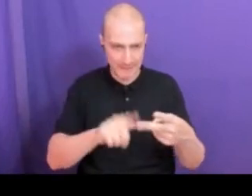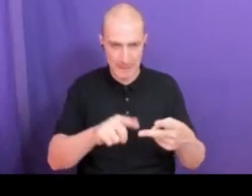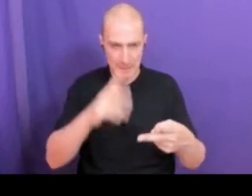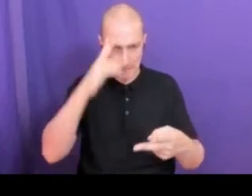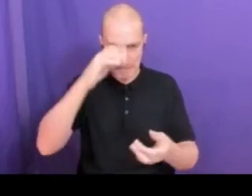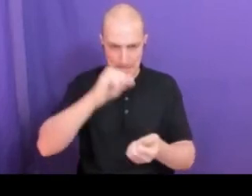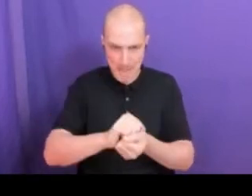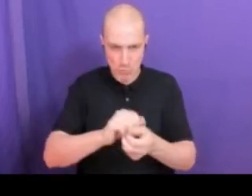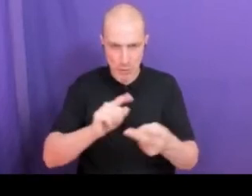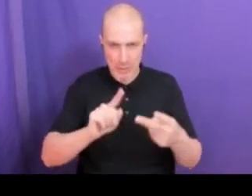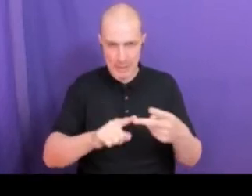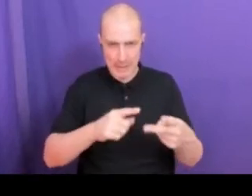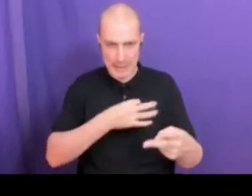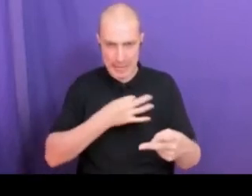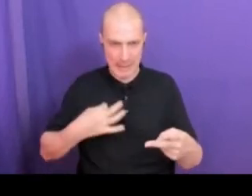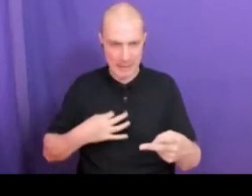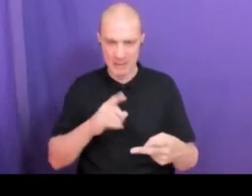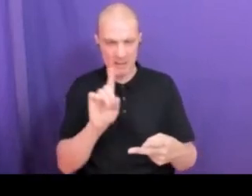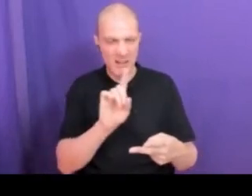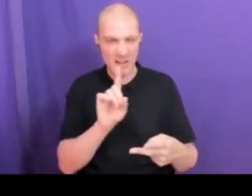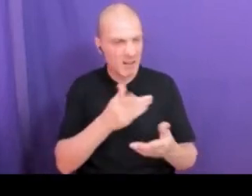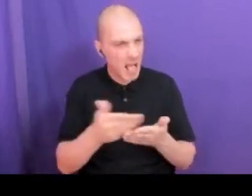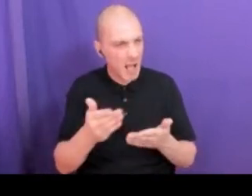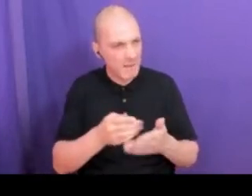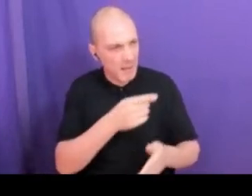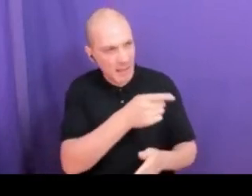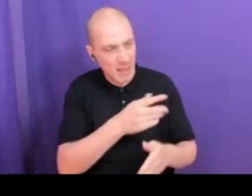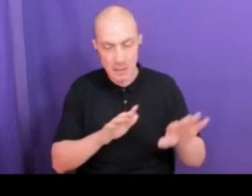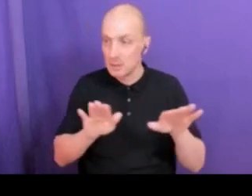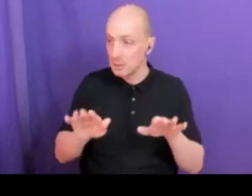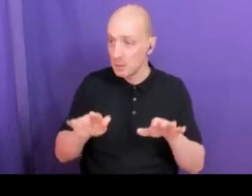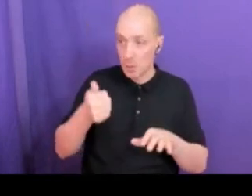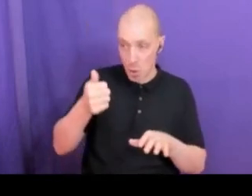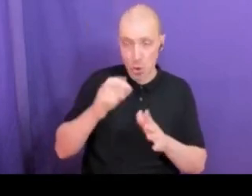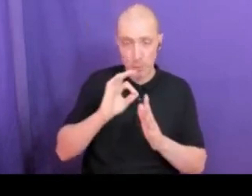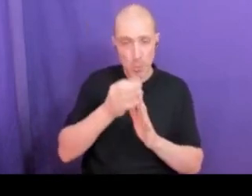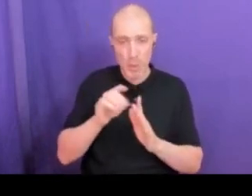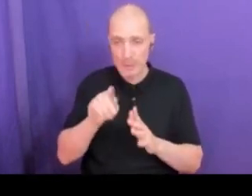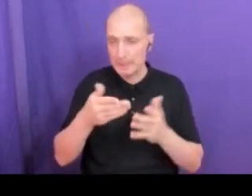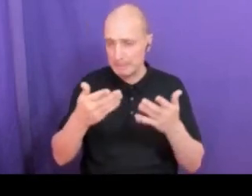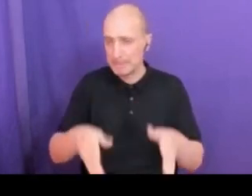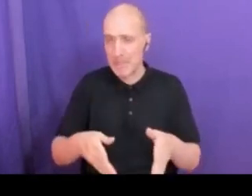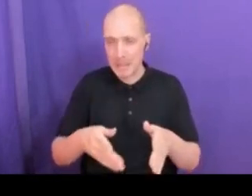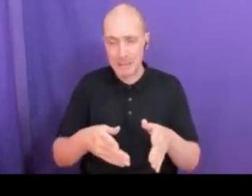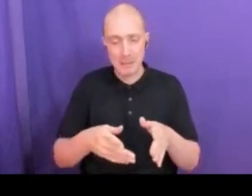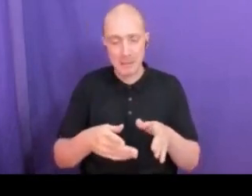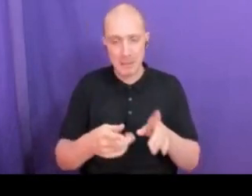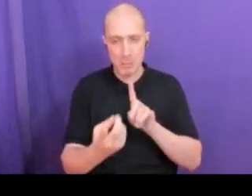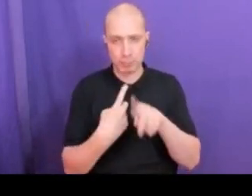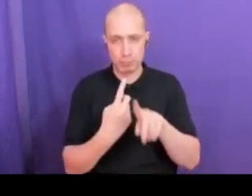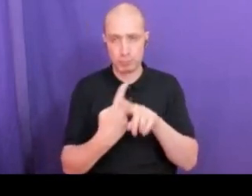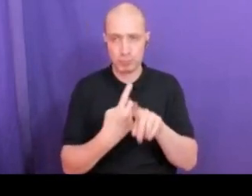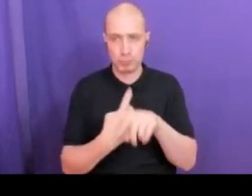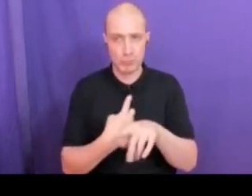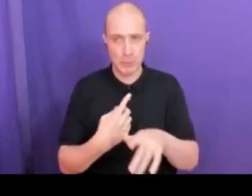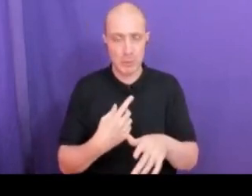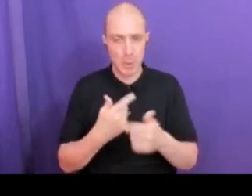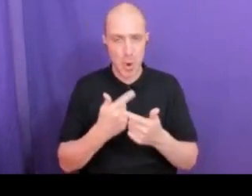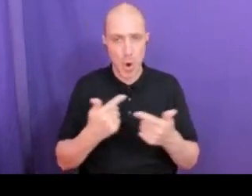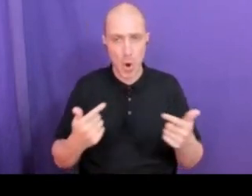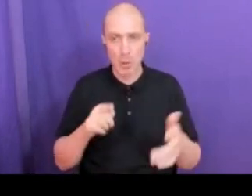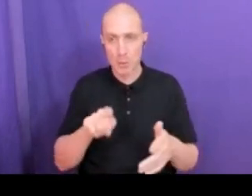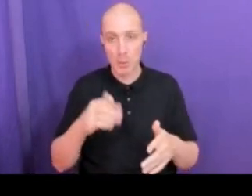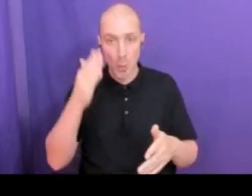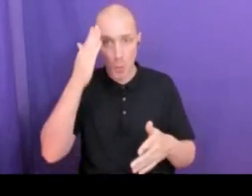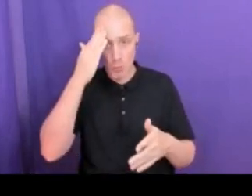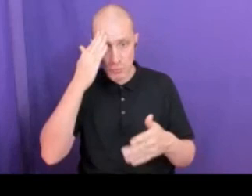to. Yeah, that's a really interesting point, and it's something that's raised a lot. So we know, and particularly within Brain Health Scotland, we don't think of dementia